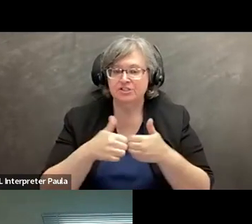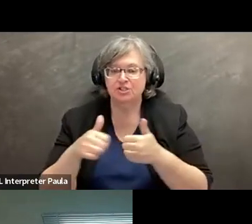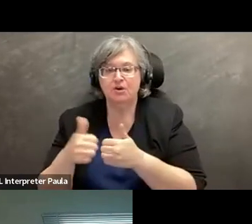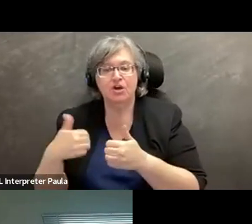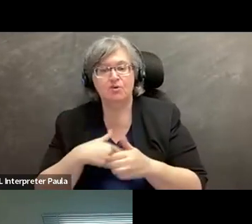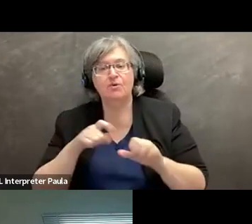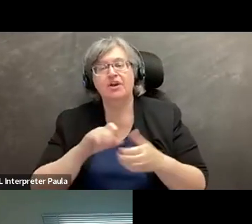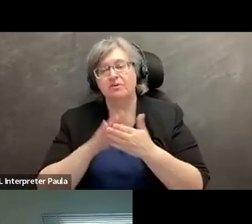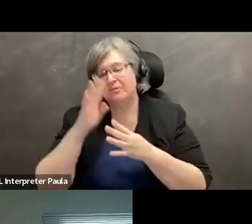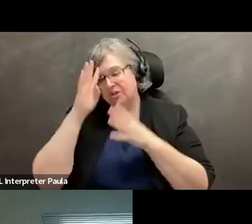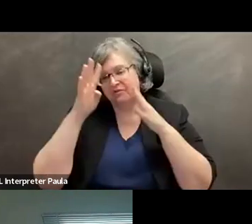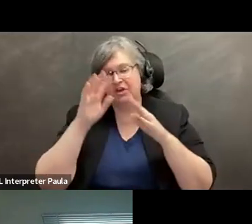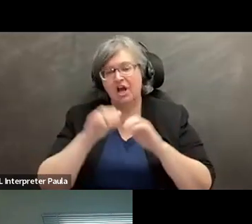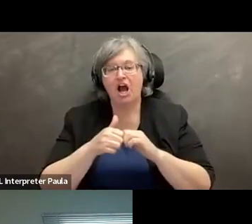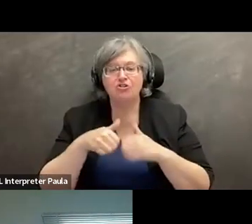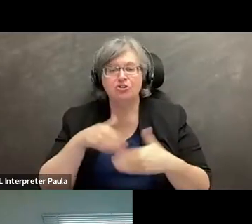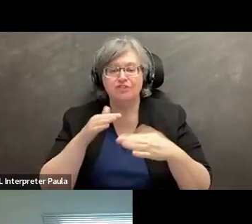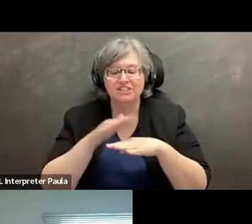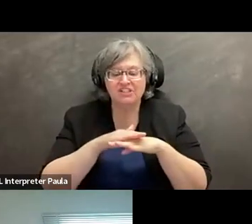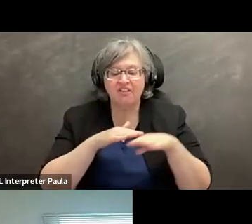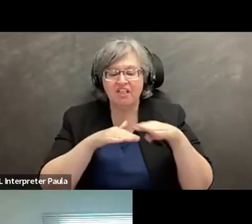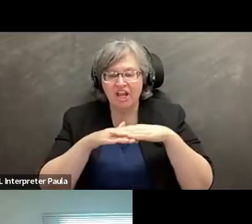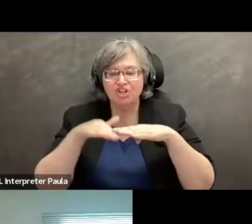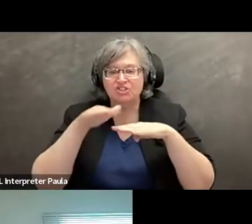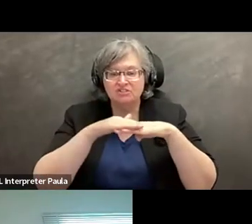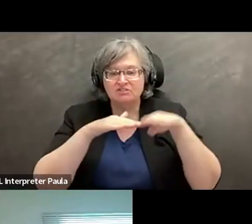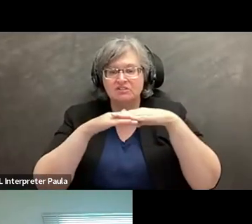to address all those layers of challenges.